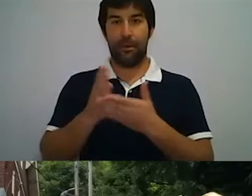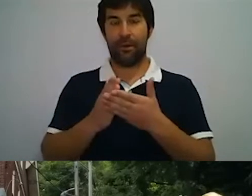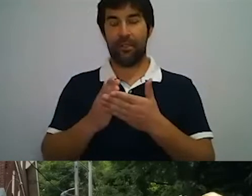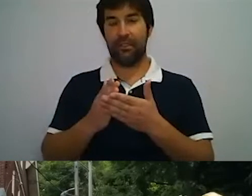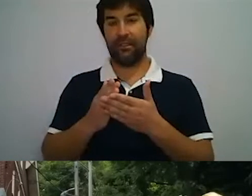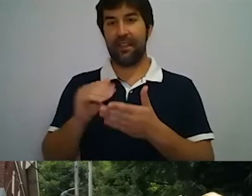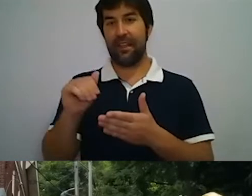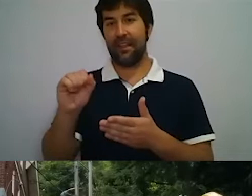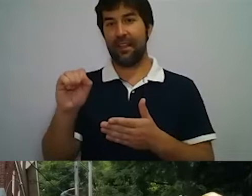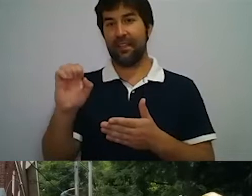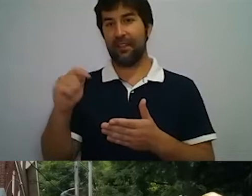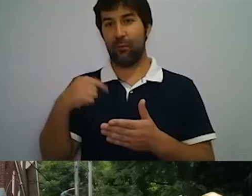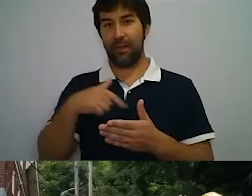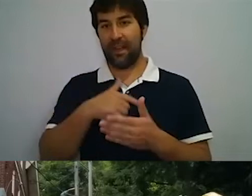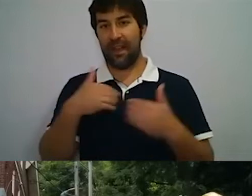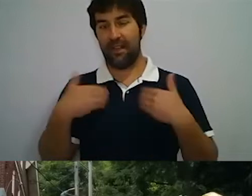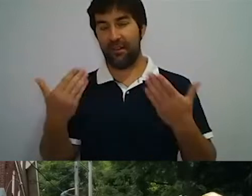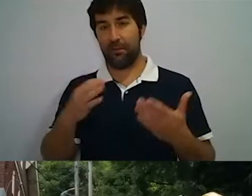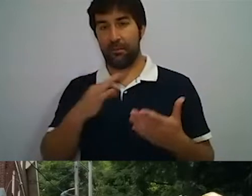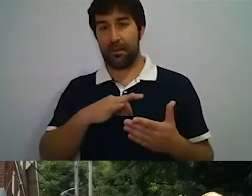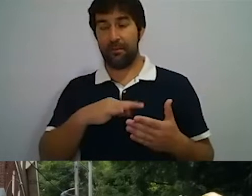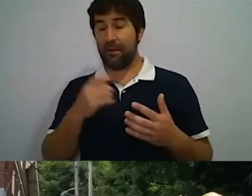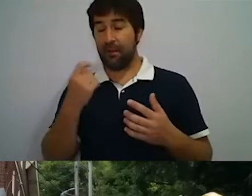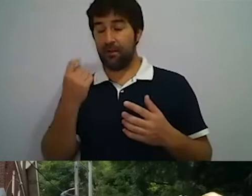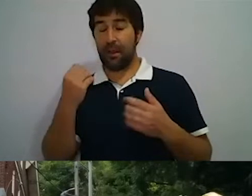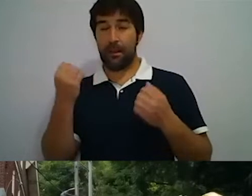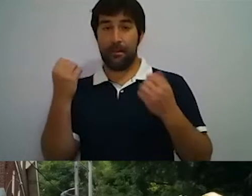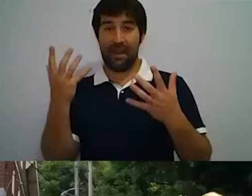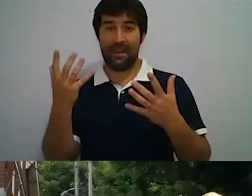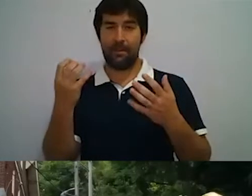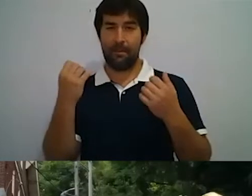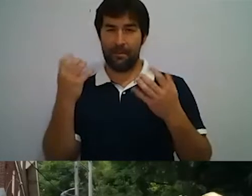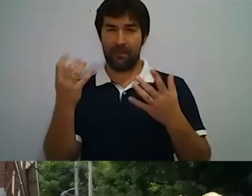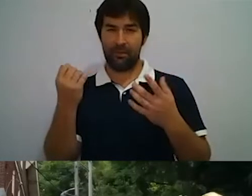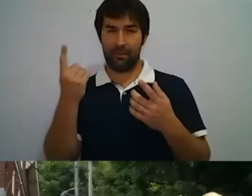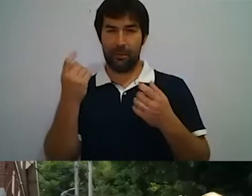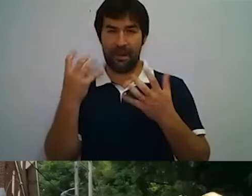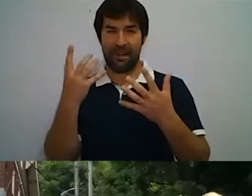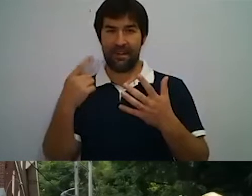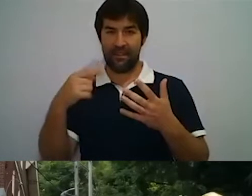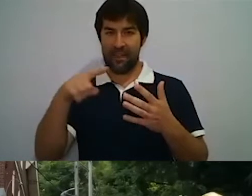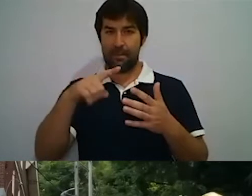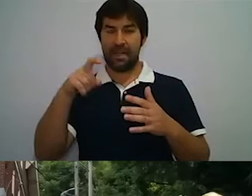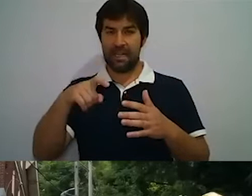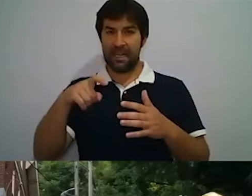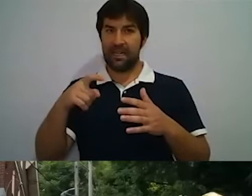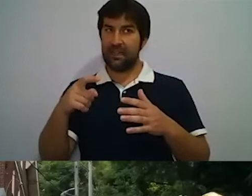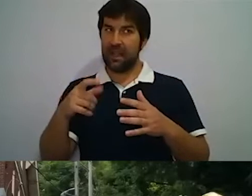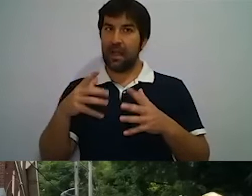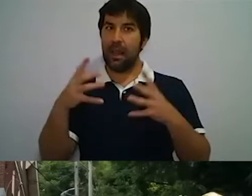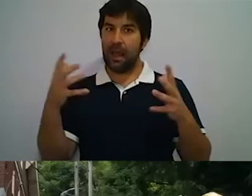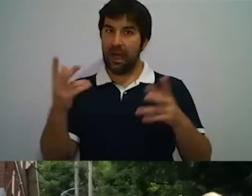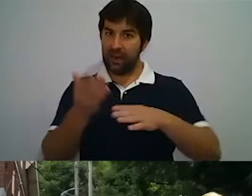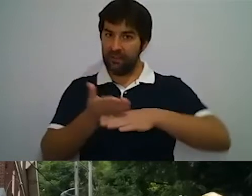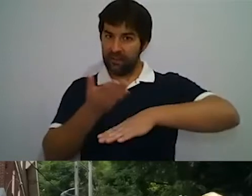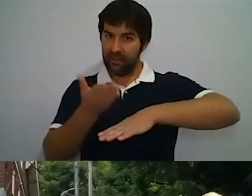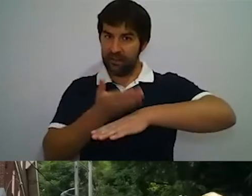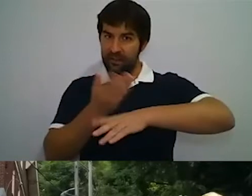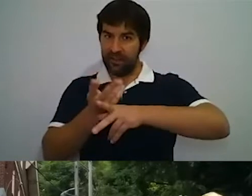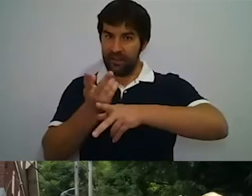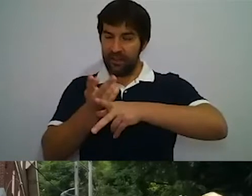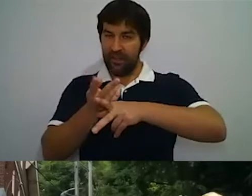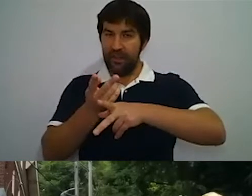city are less than 2 miles in distance. So if we can change that and make those short distance trips more attractive